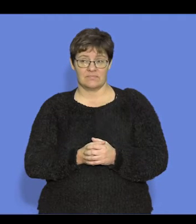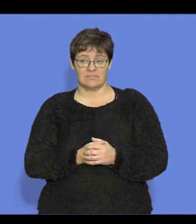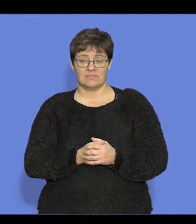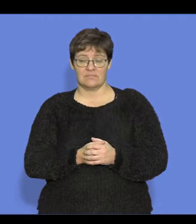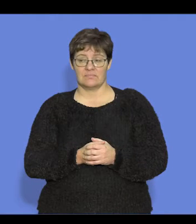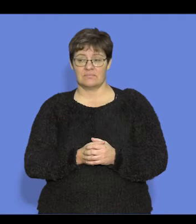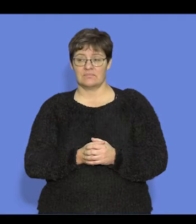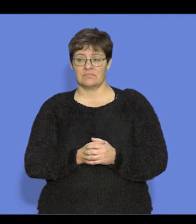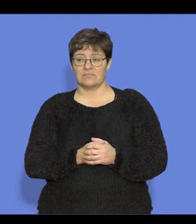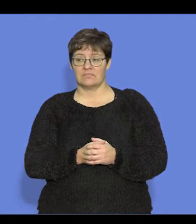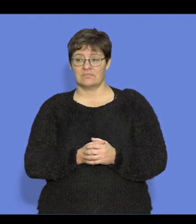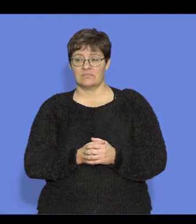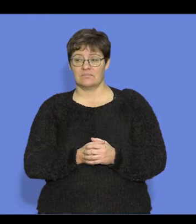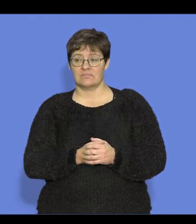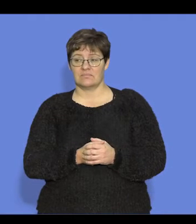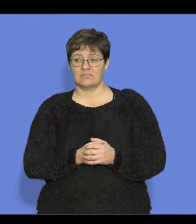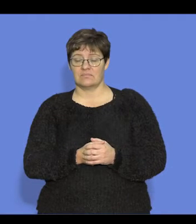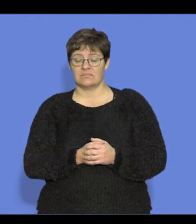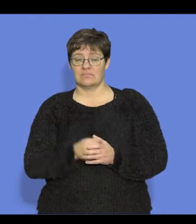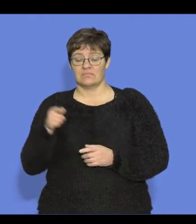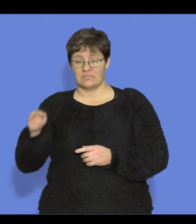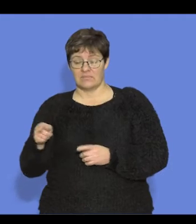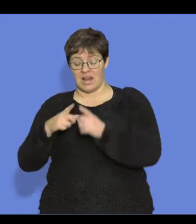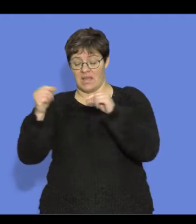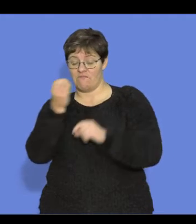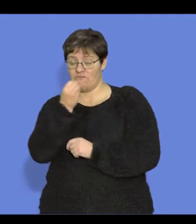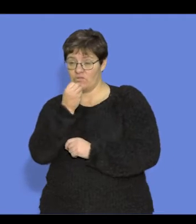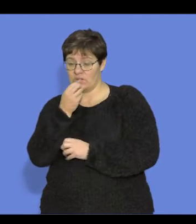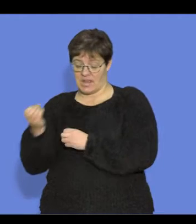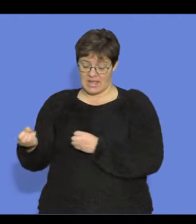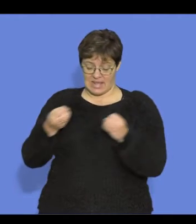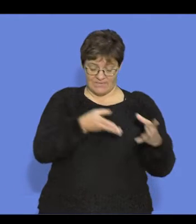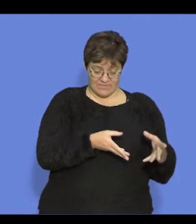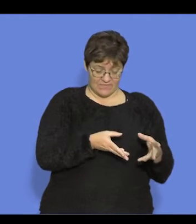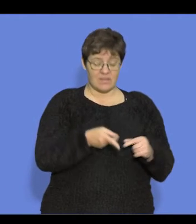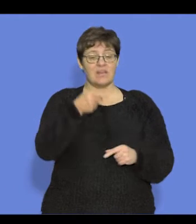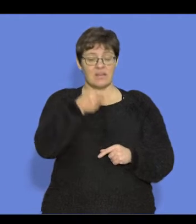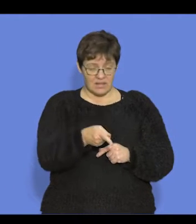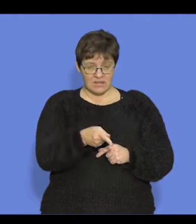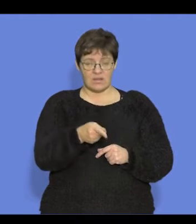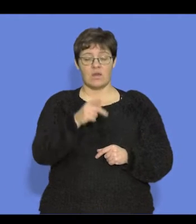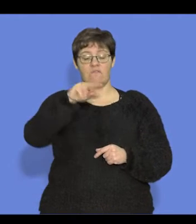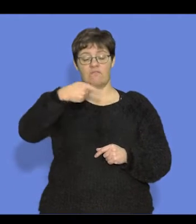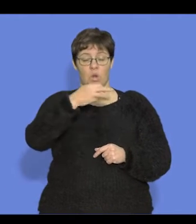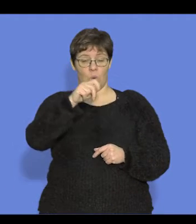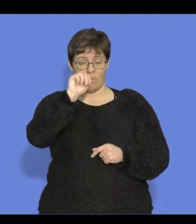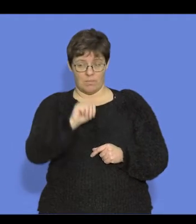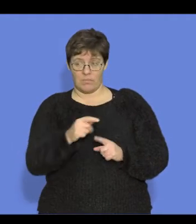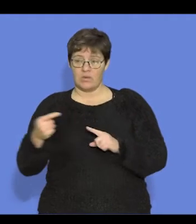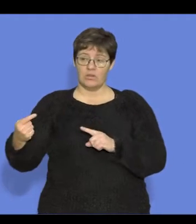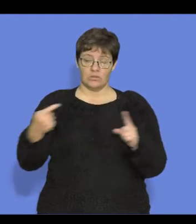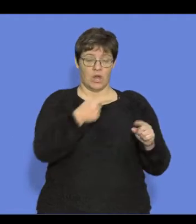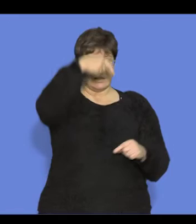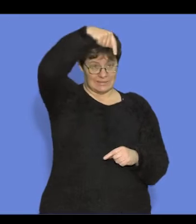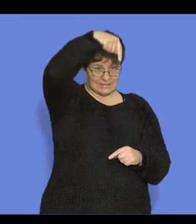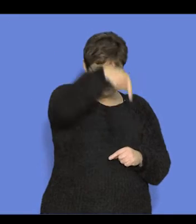The leaf makes the food. The food goes into the phloem. It moves down into